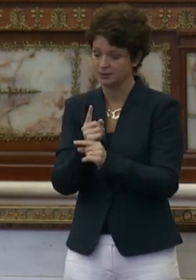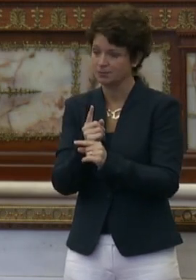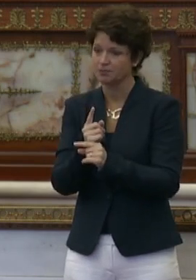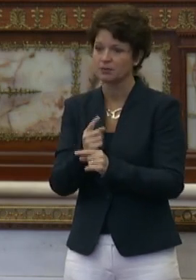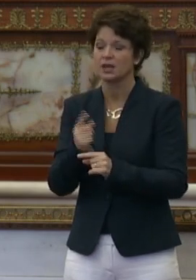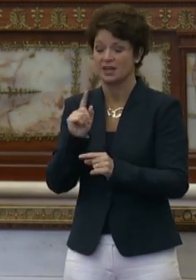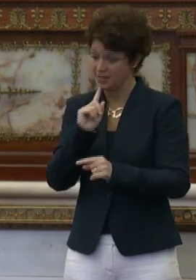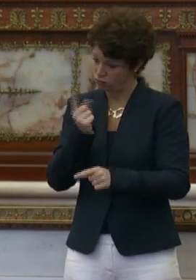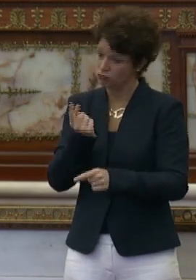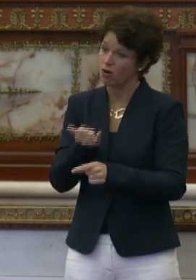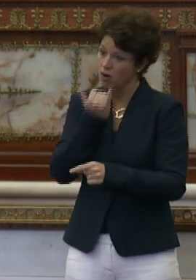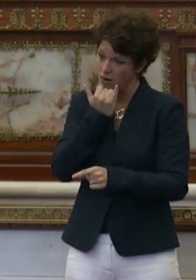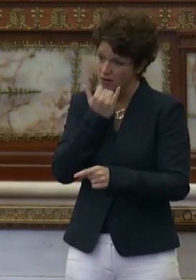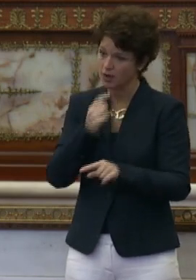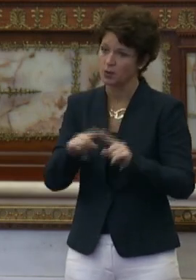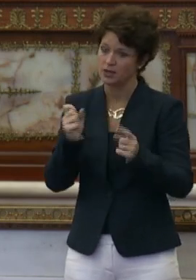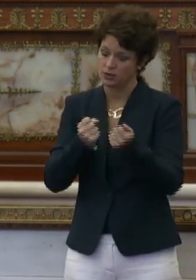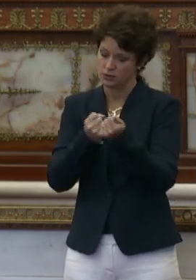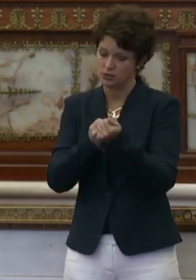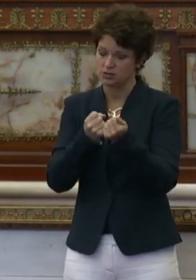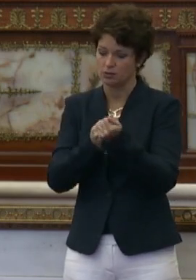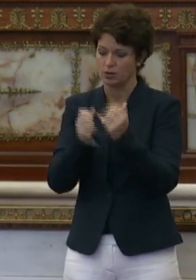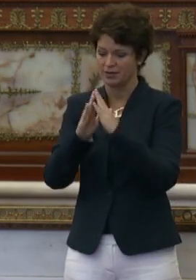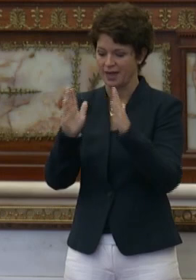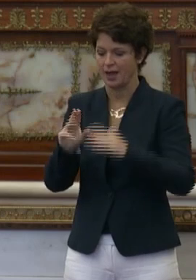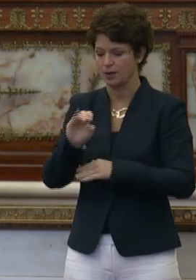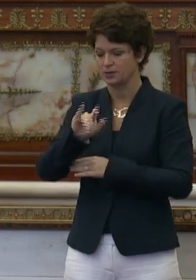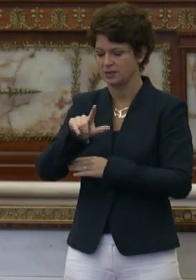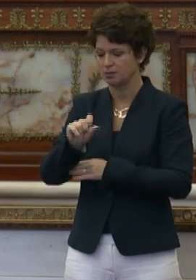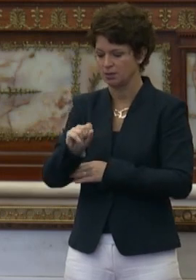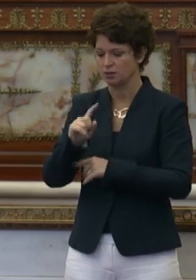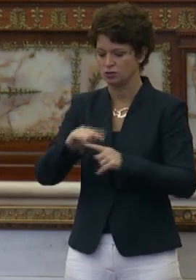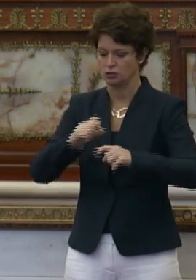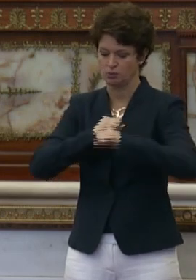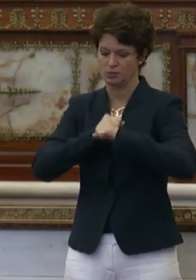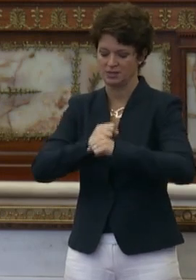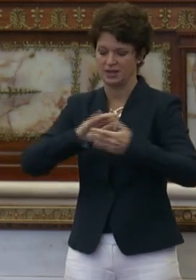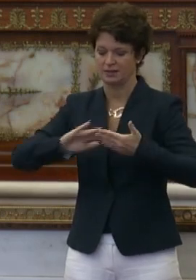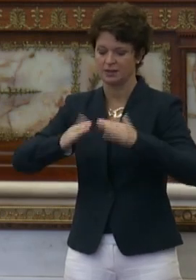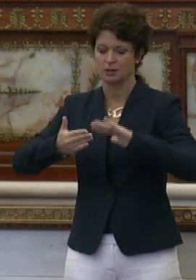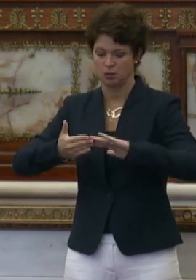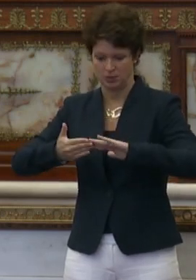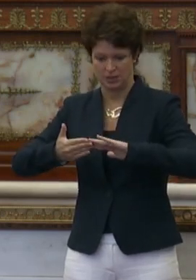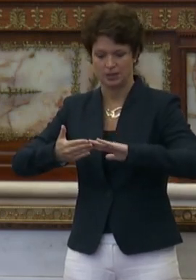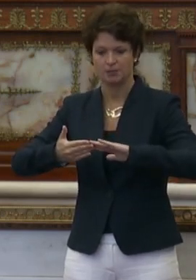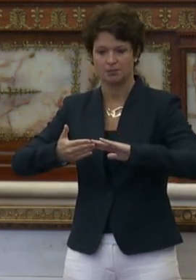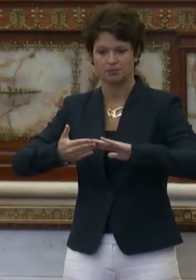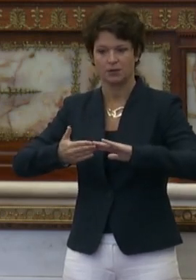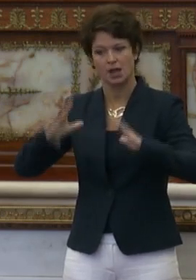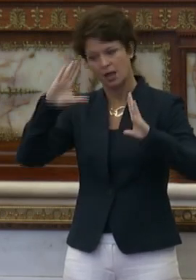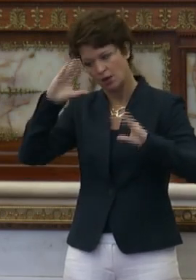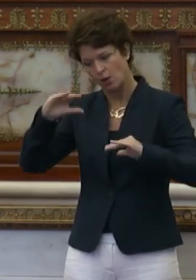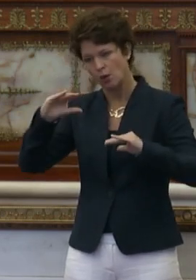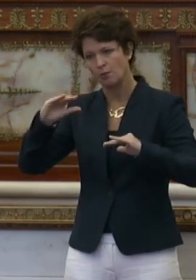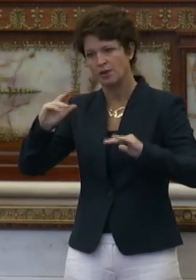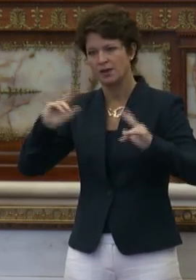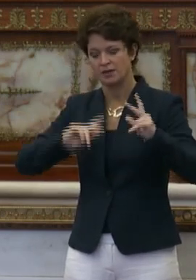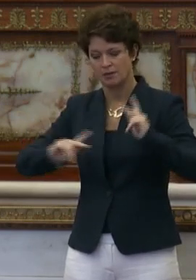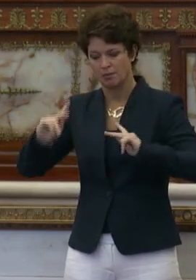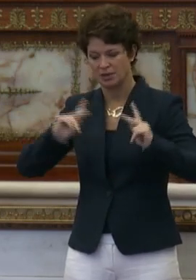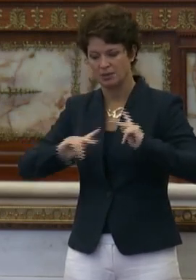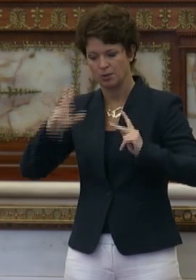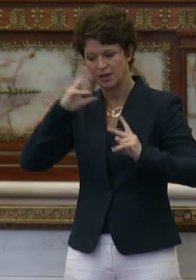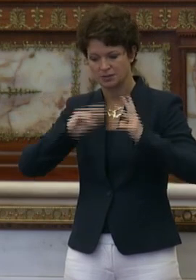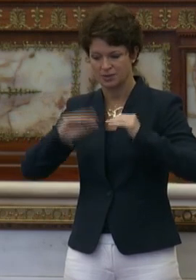we need to support the 5 emergency housing bills in order to protect the community and hope that people experience